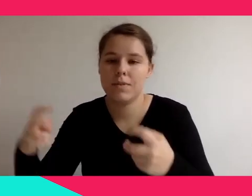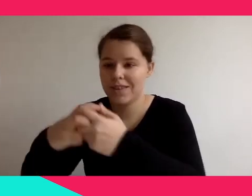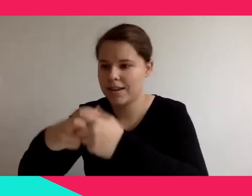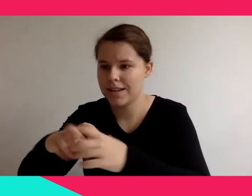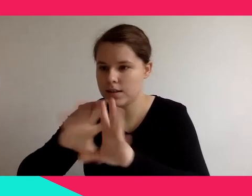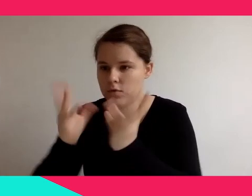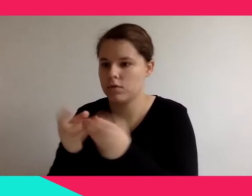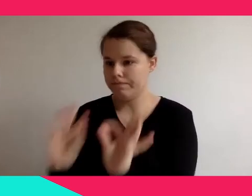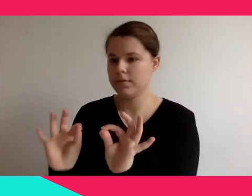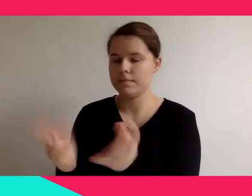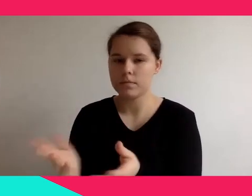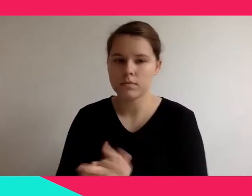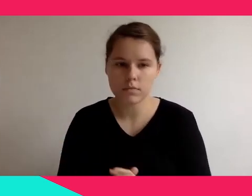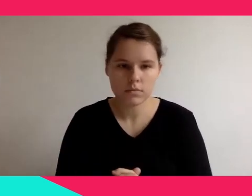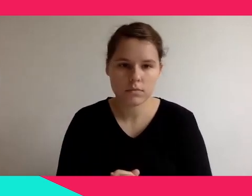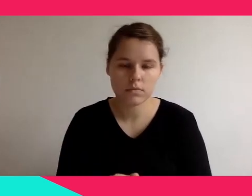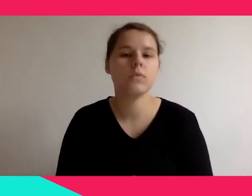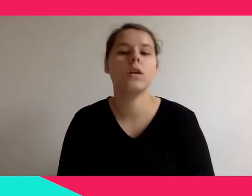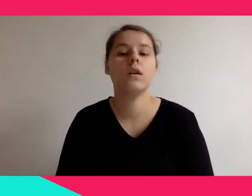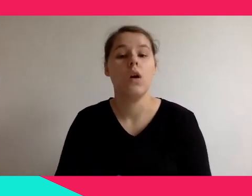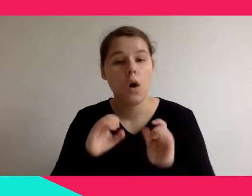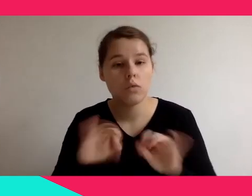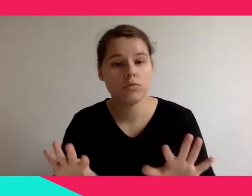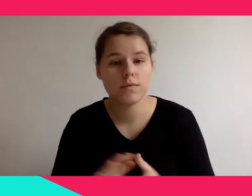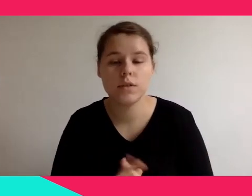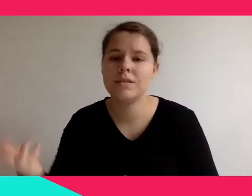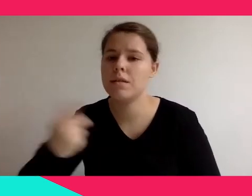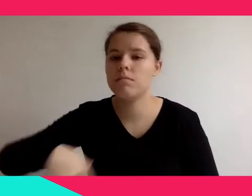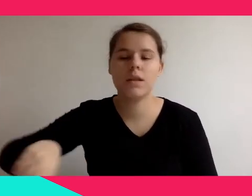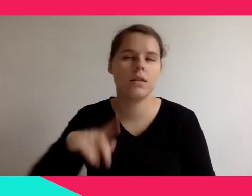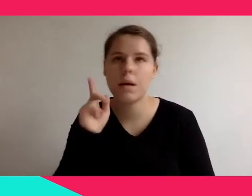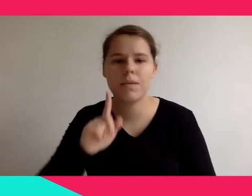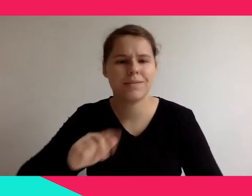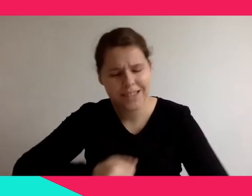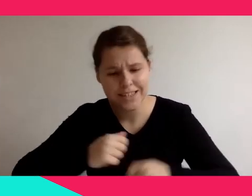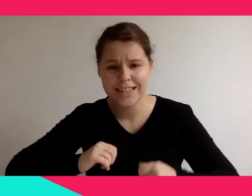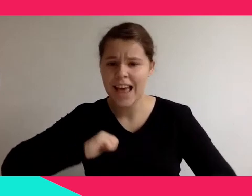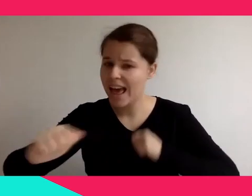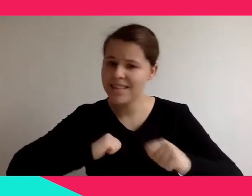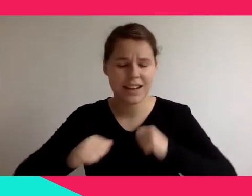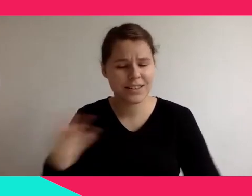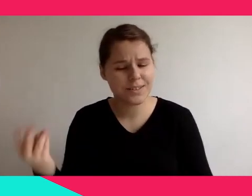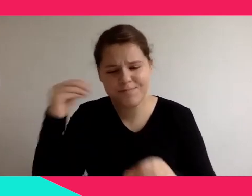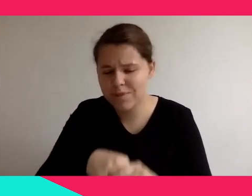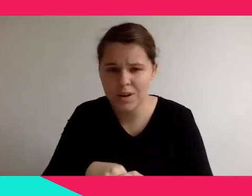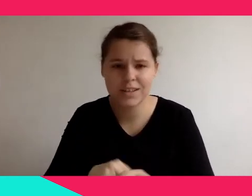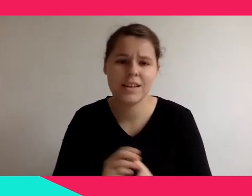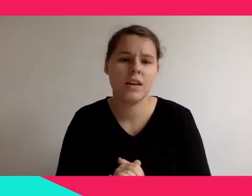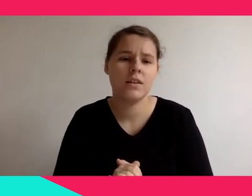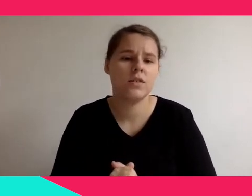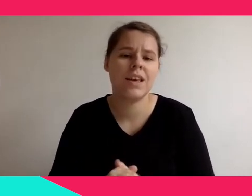We put a lot of energy in not just opening up our collection for hackathons, create